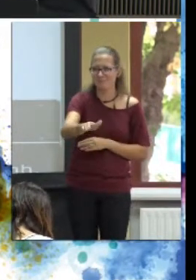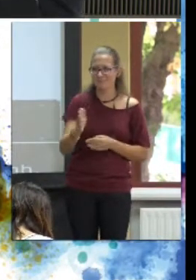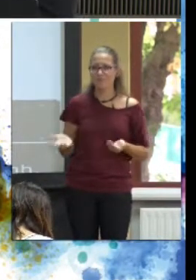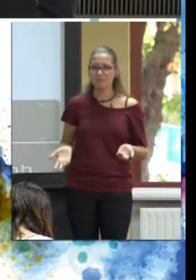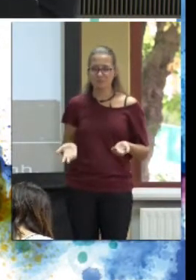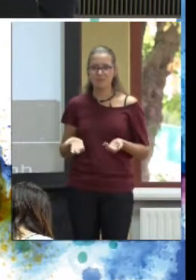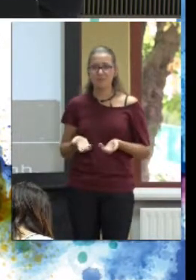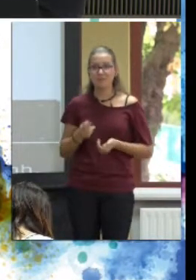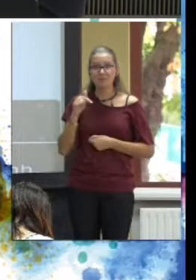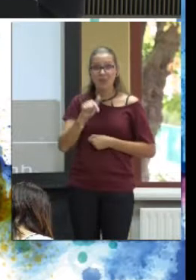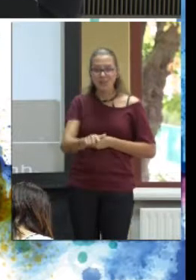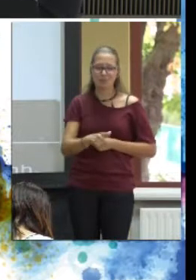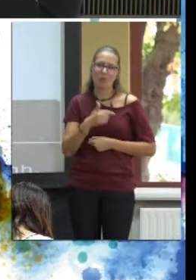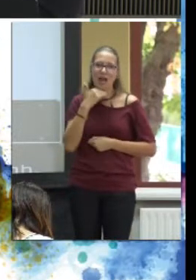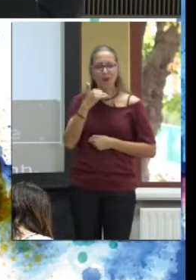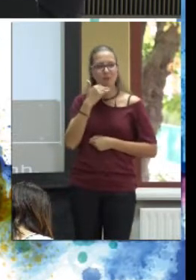for many years.